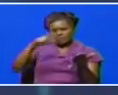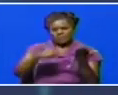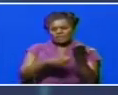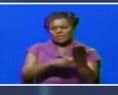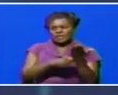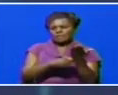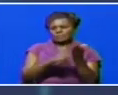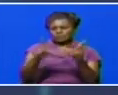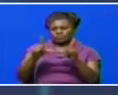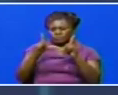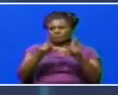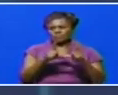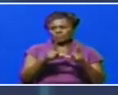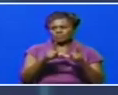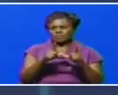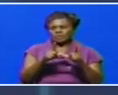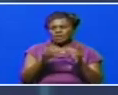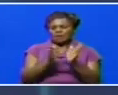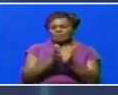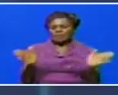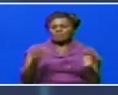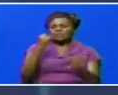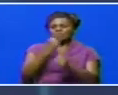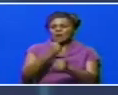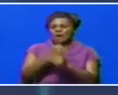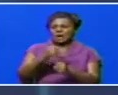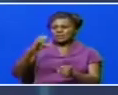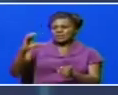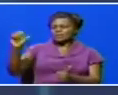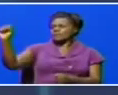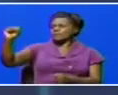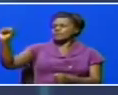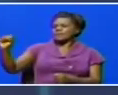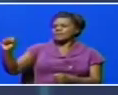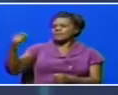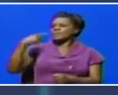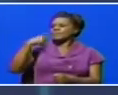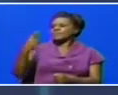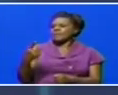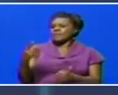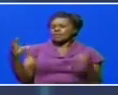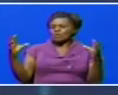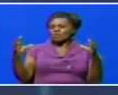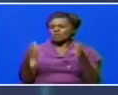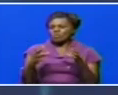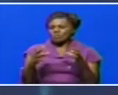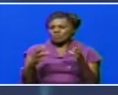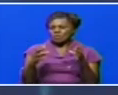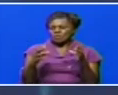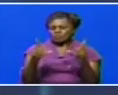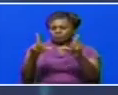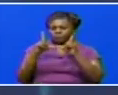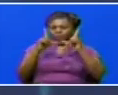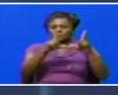contractors. Speaking at a media briefing, Roads and Public Works Principal Secretary John Mosanik disclosed that they will be banning several companies over